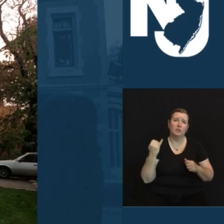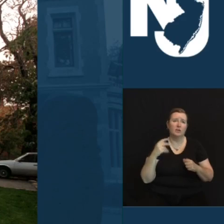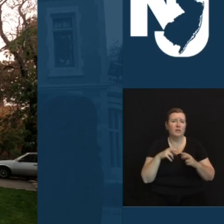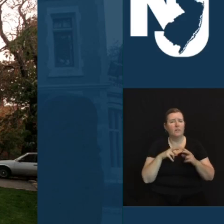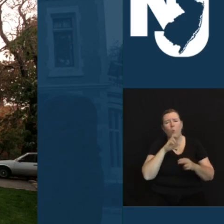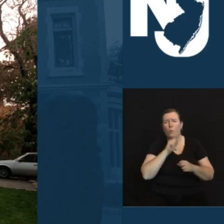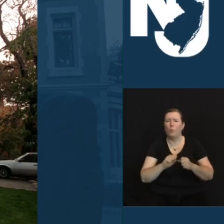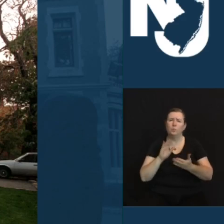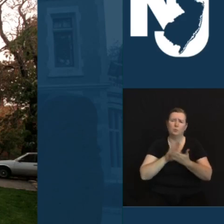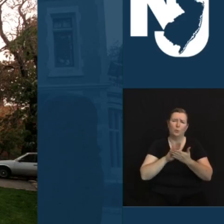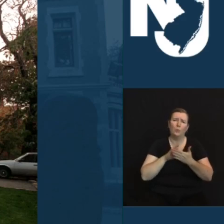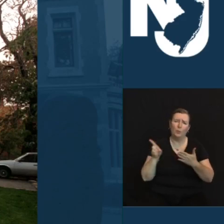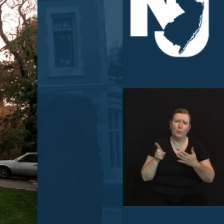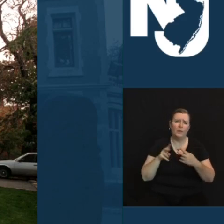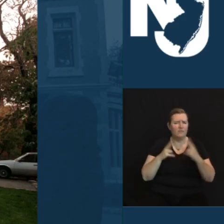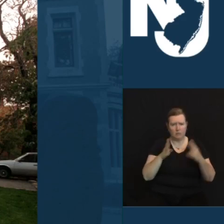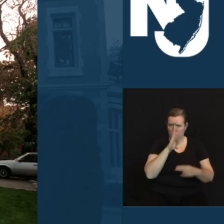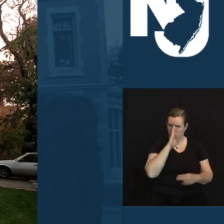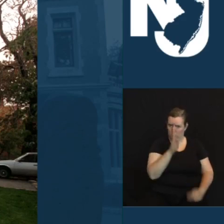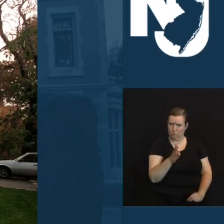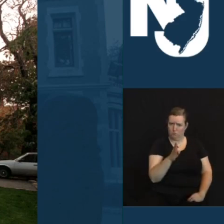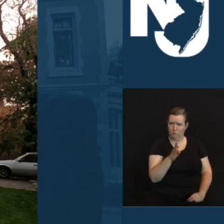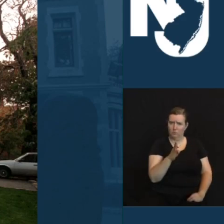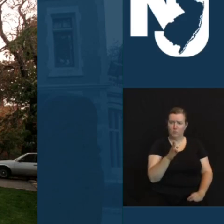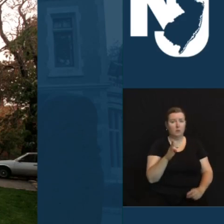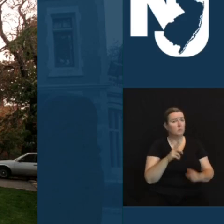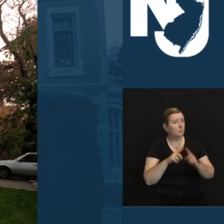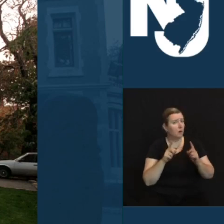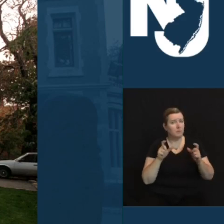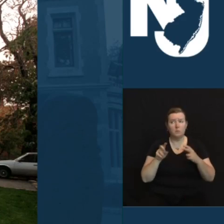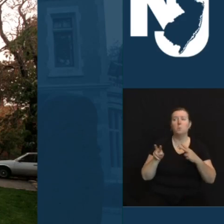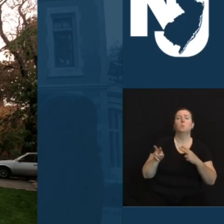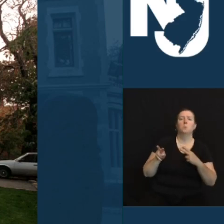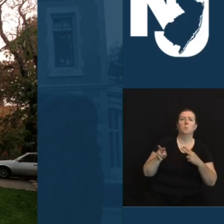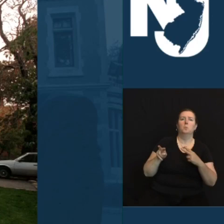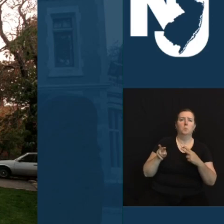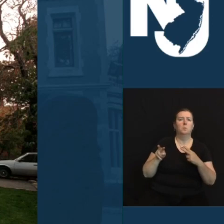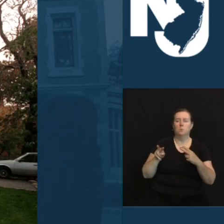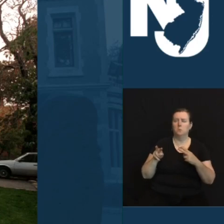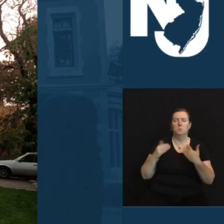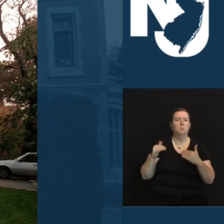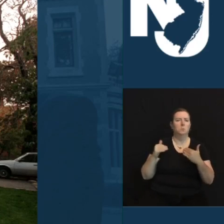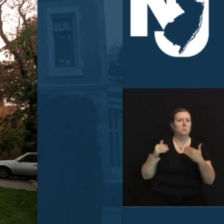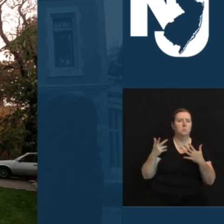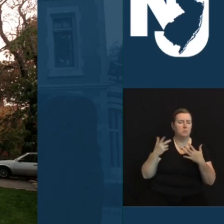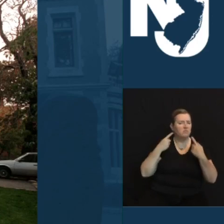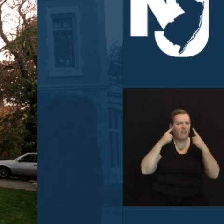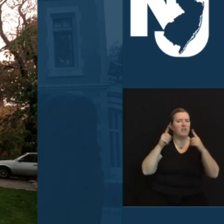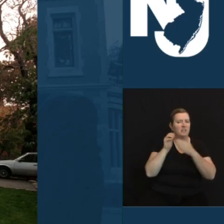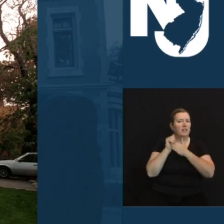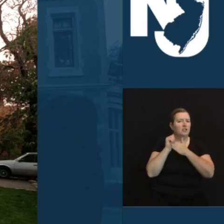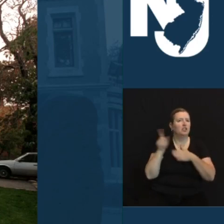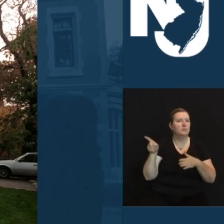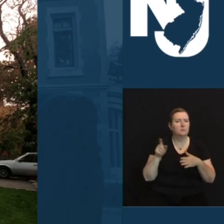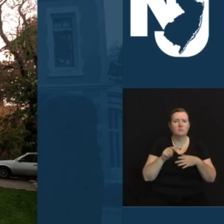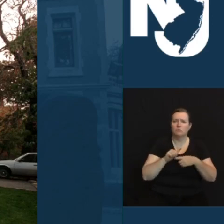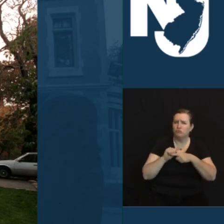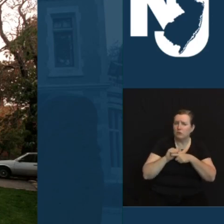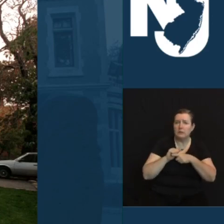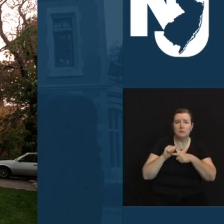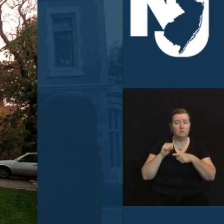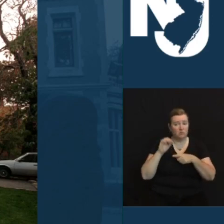his true feelings, but that's what made him so effective as a leader. He practiced what he preached. I had the opportunity to provide